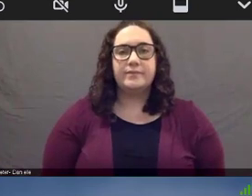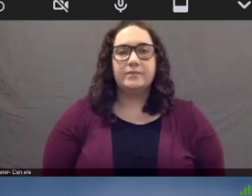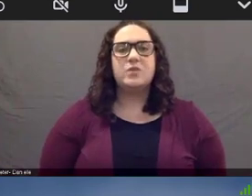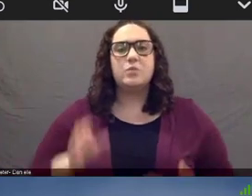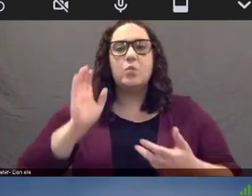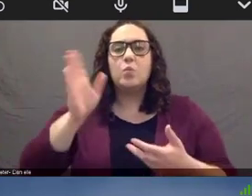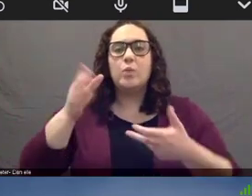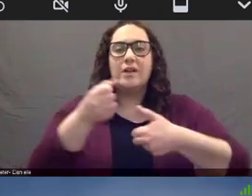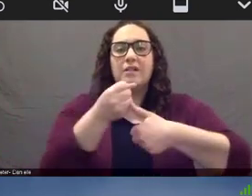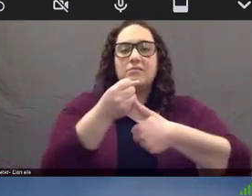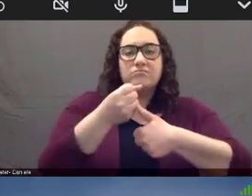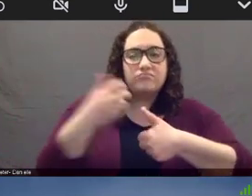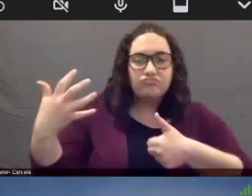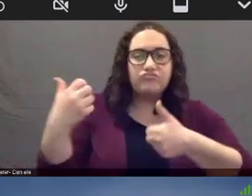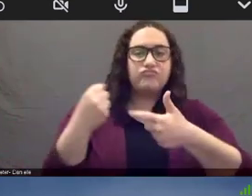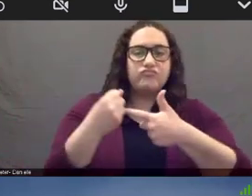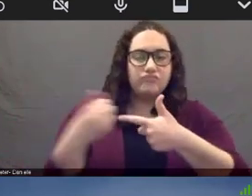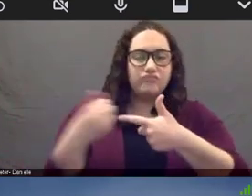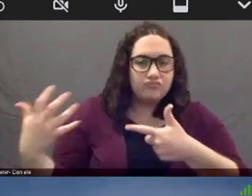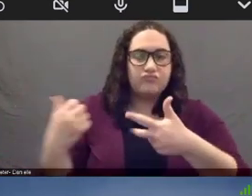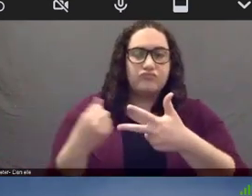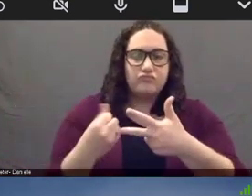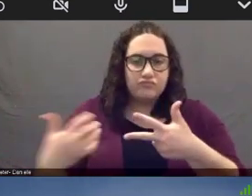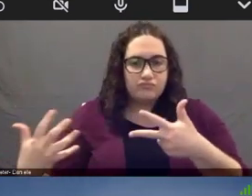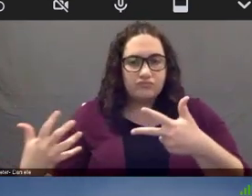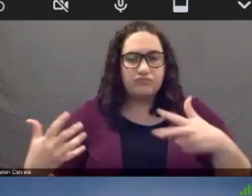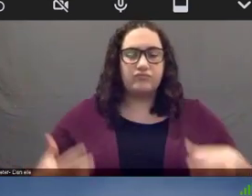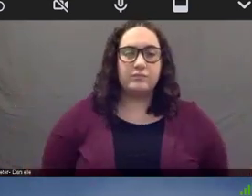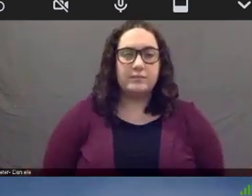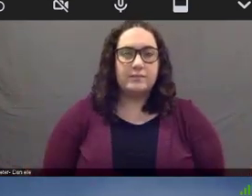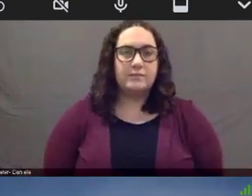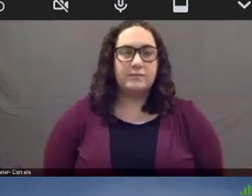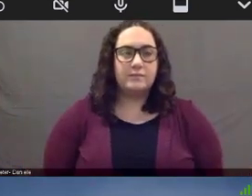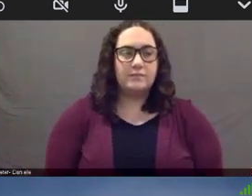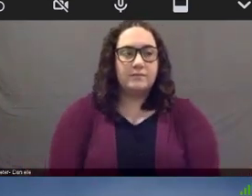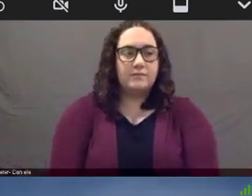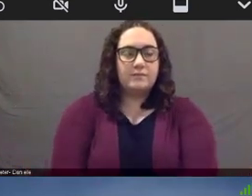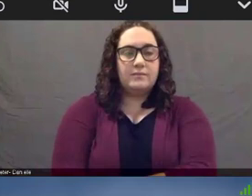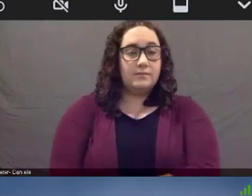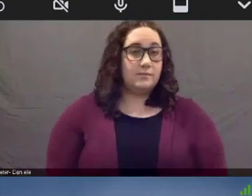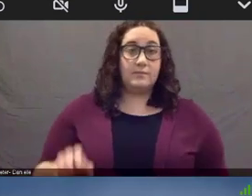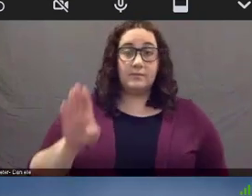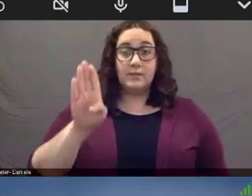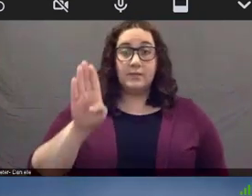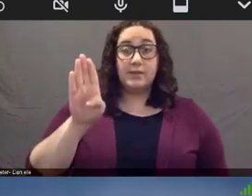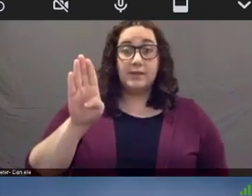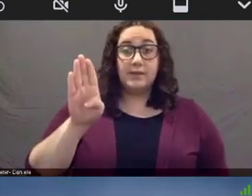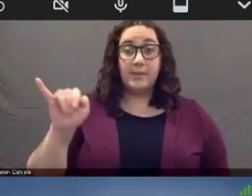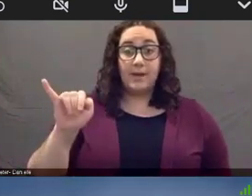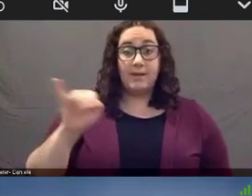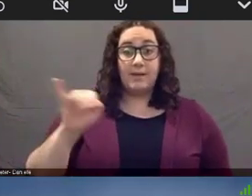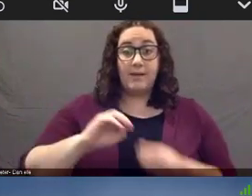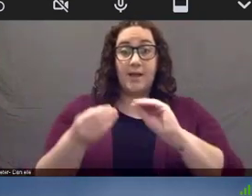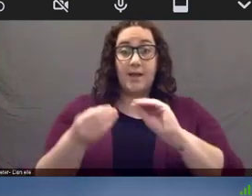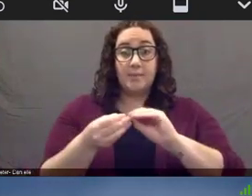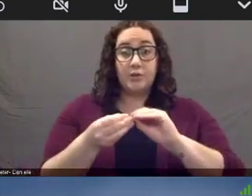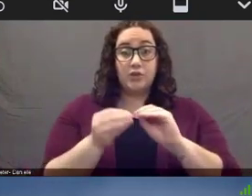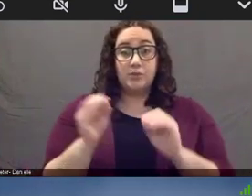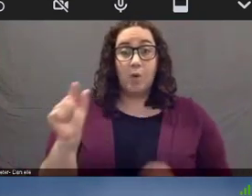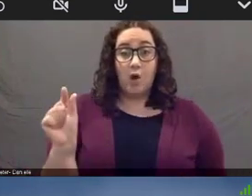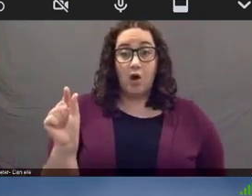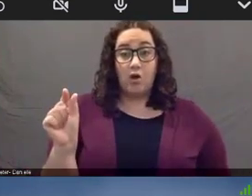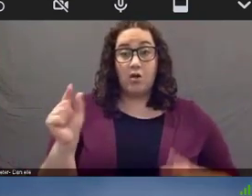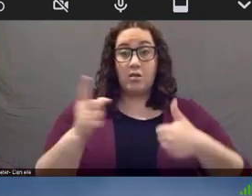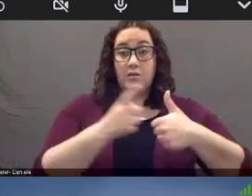Biot number, again, when the Biot number is low, we're gonna have a temperature distribution that looks like over here where the temperatures are